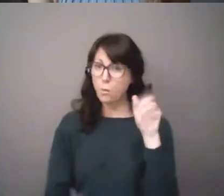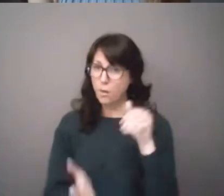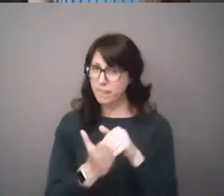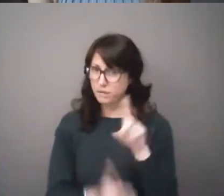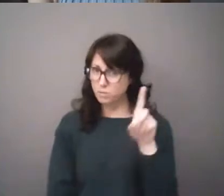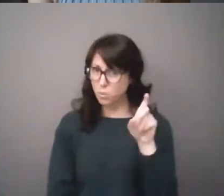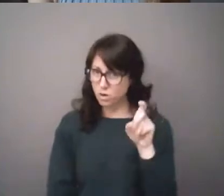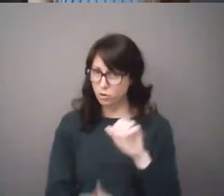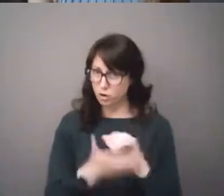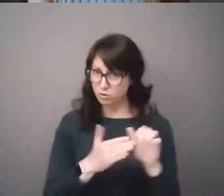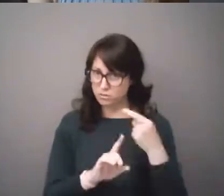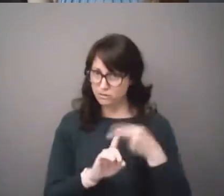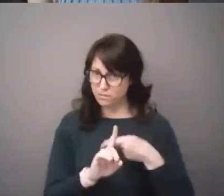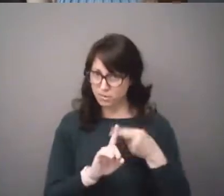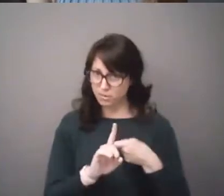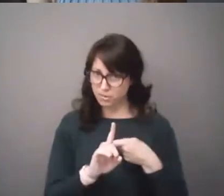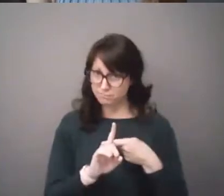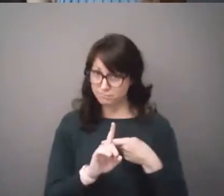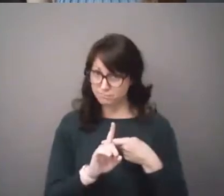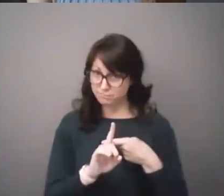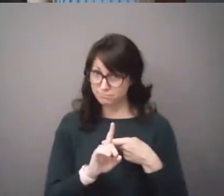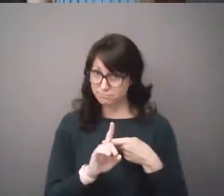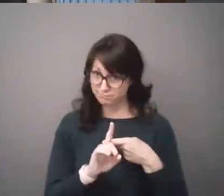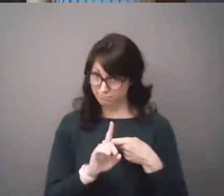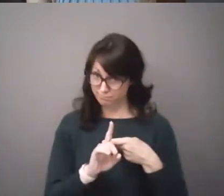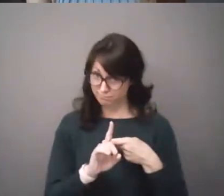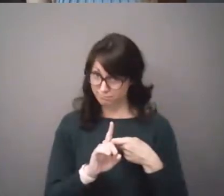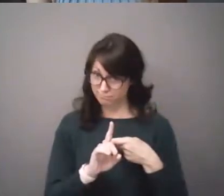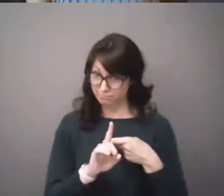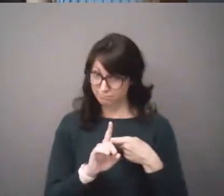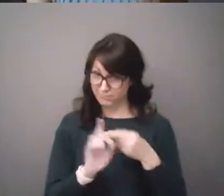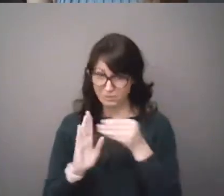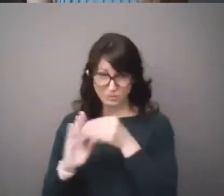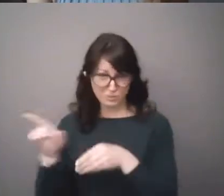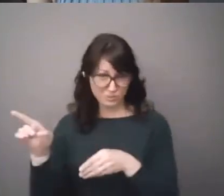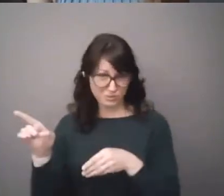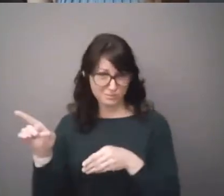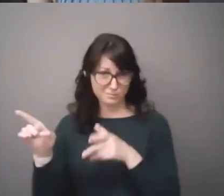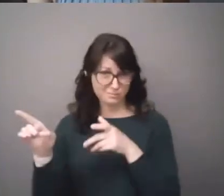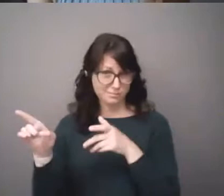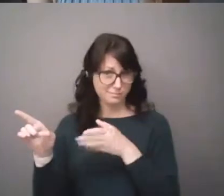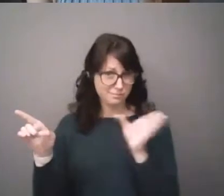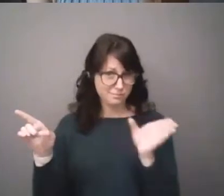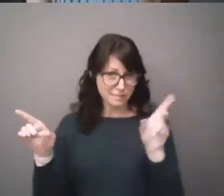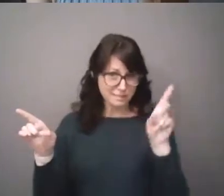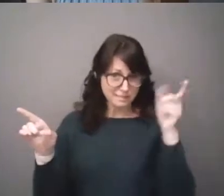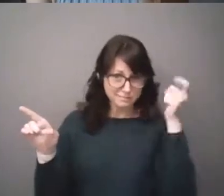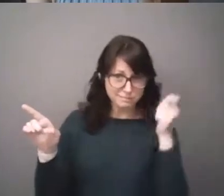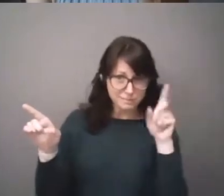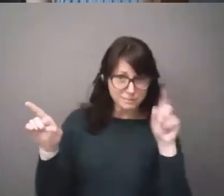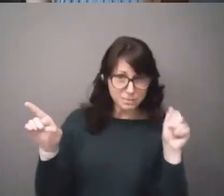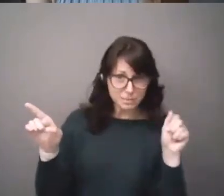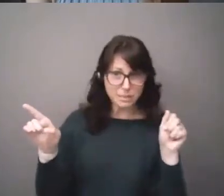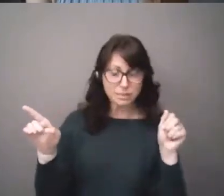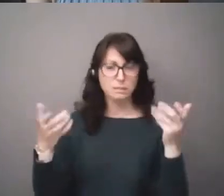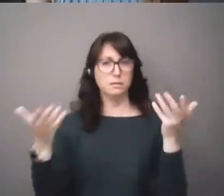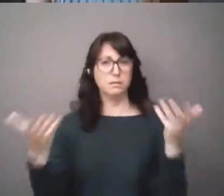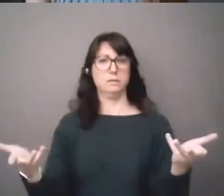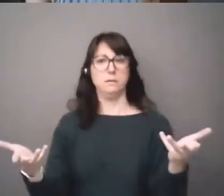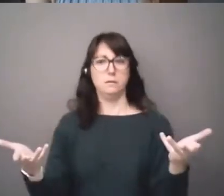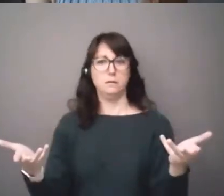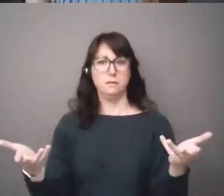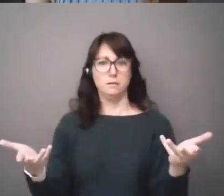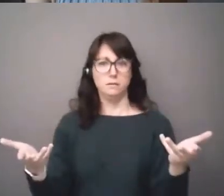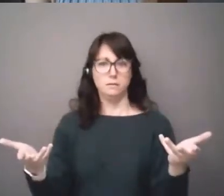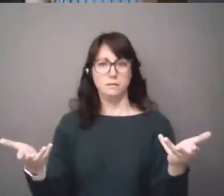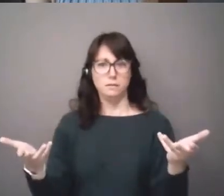$1,100 a month. And they're, wow. Right? I would say to you, that is a call for a national